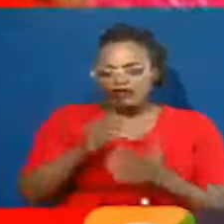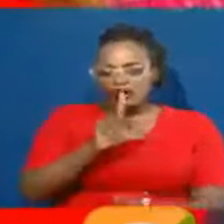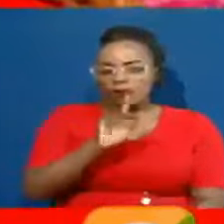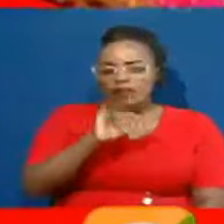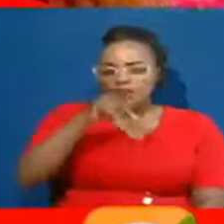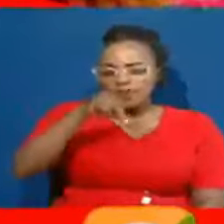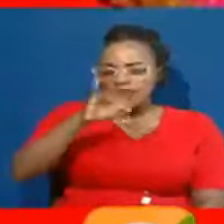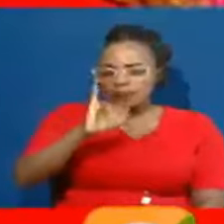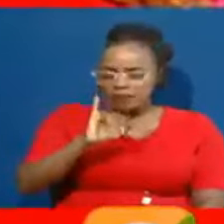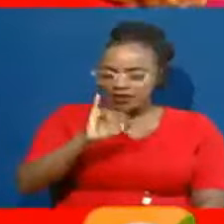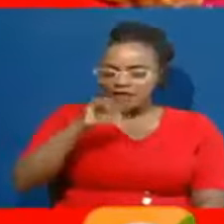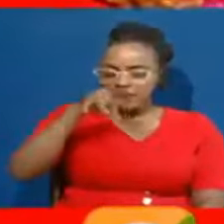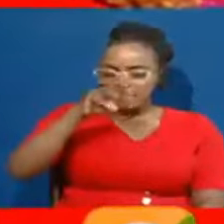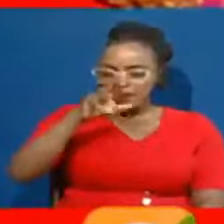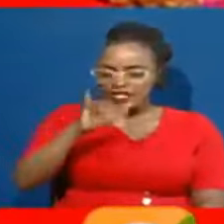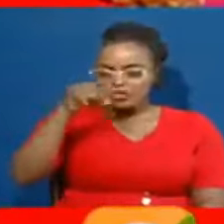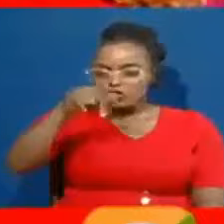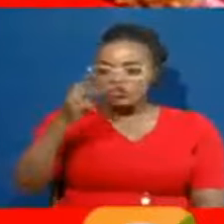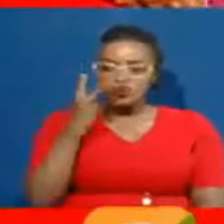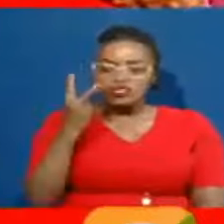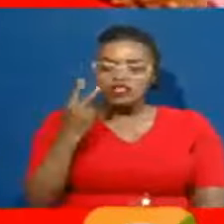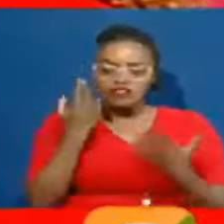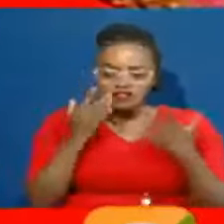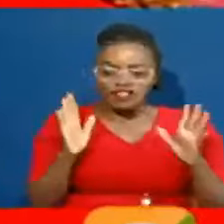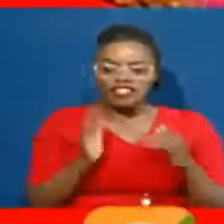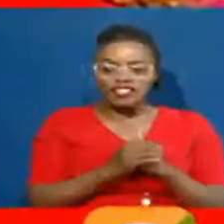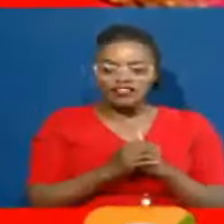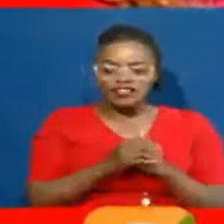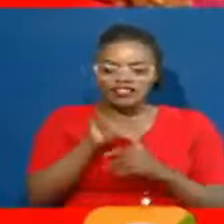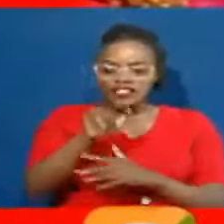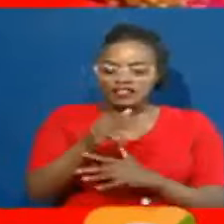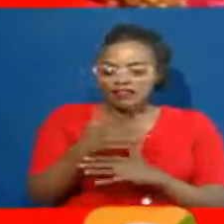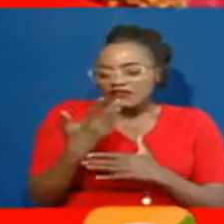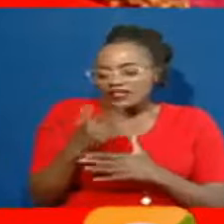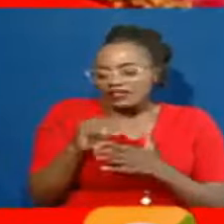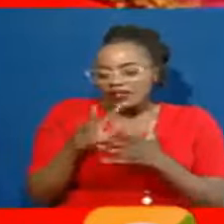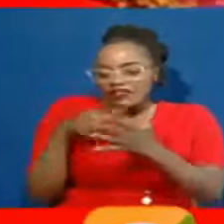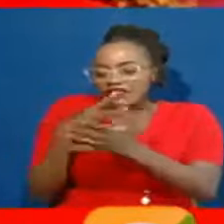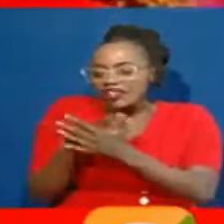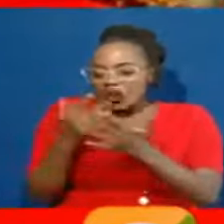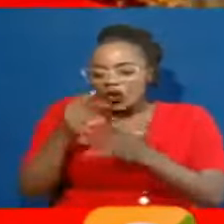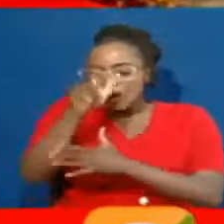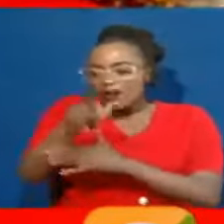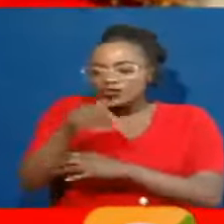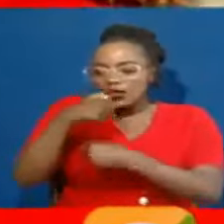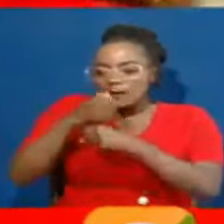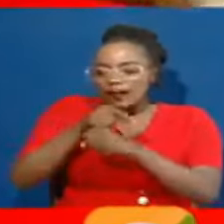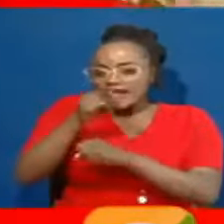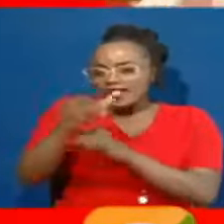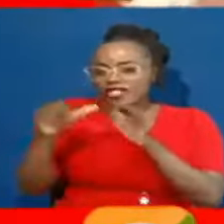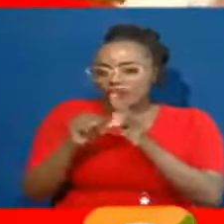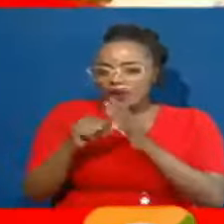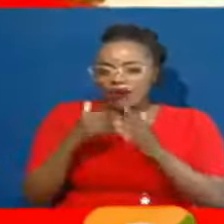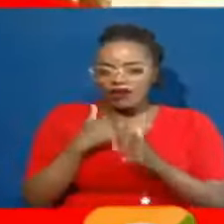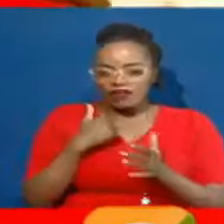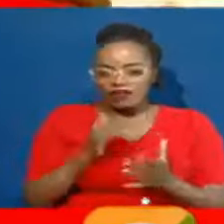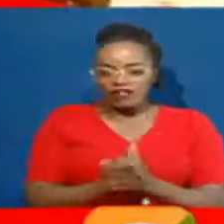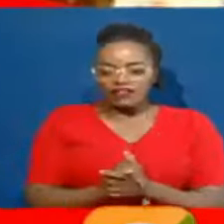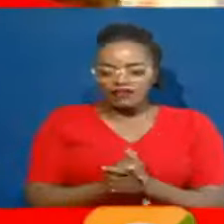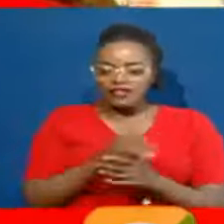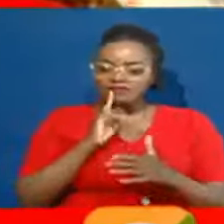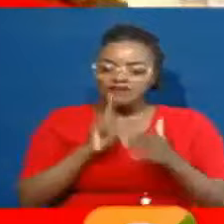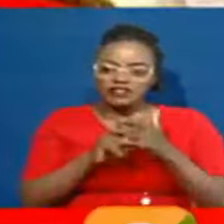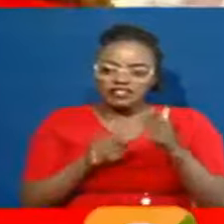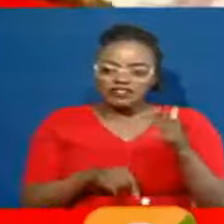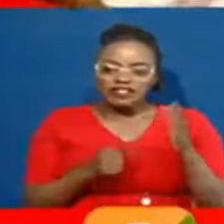Kipipiri, je, leo tumeona kwamba, je, ni sakafu imeteleza ama kuna yule aliyefanya sakafu ikateleza? Ne, nataka